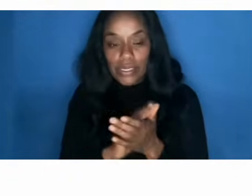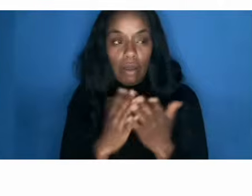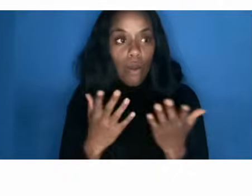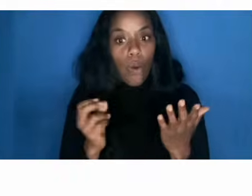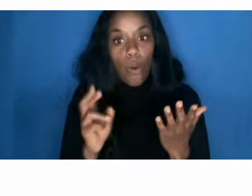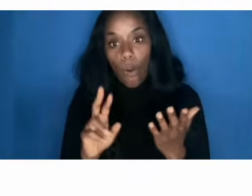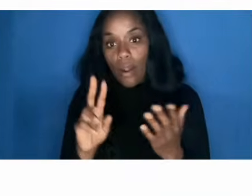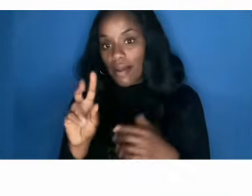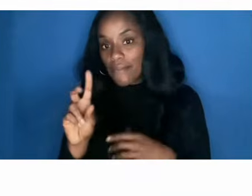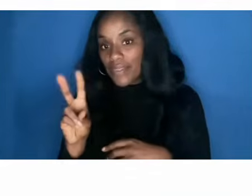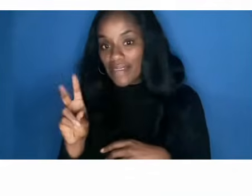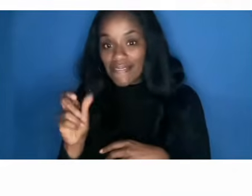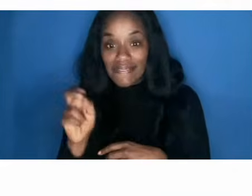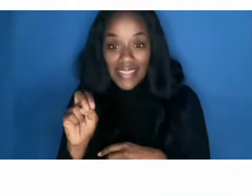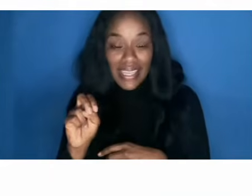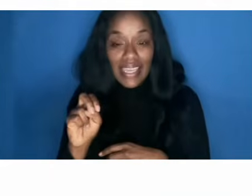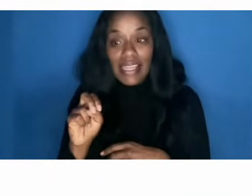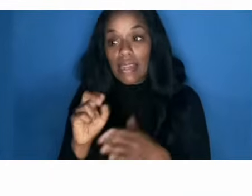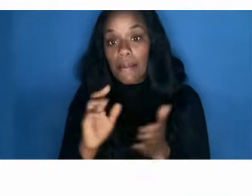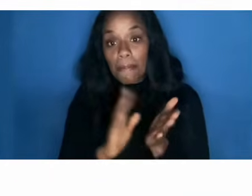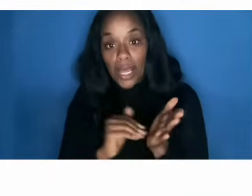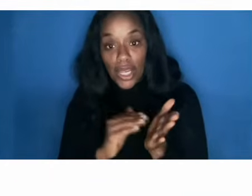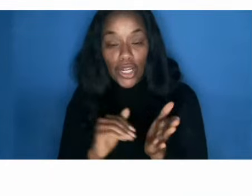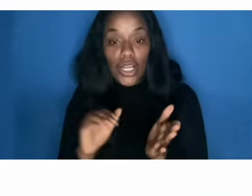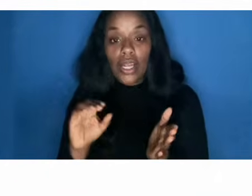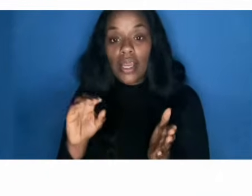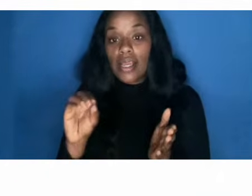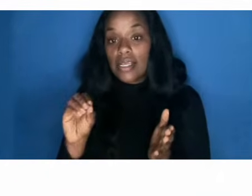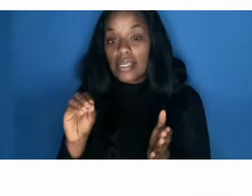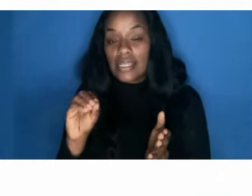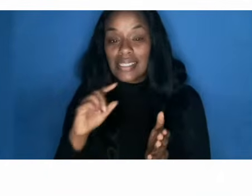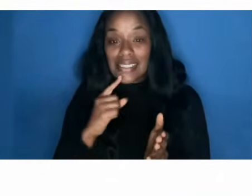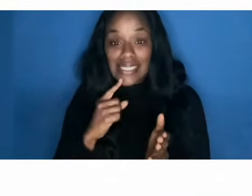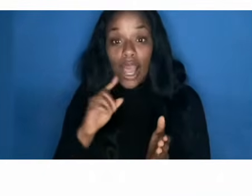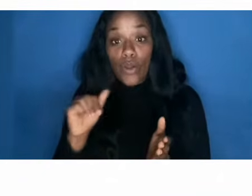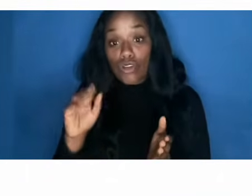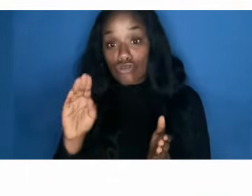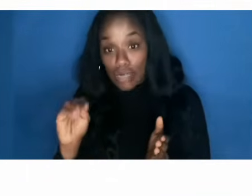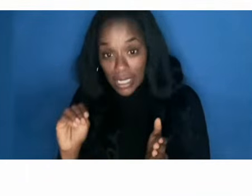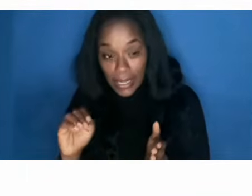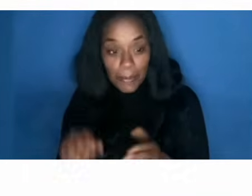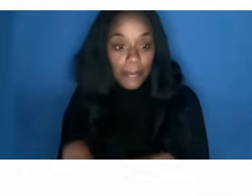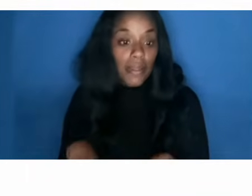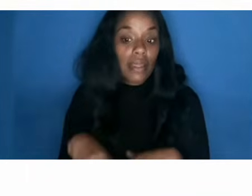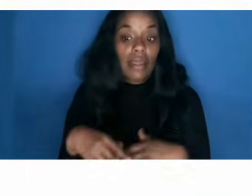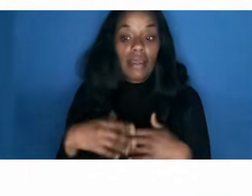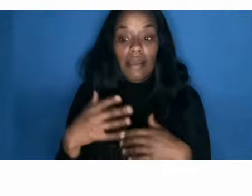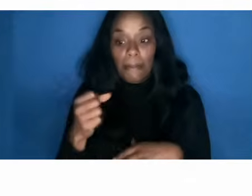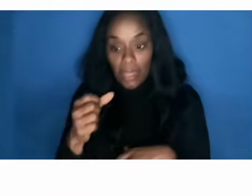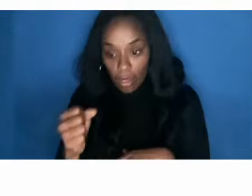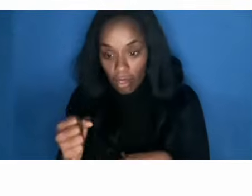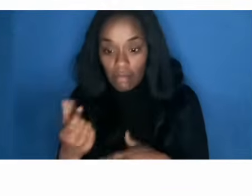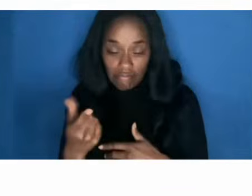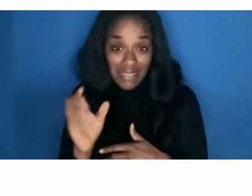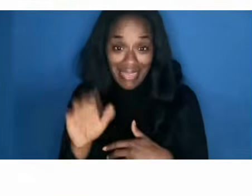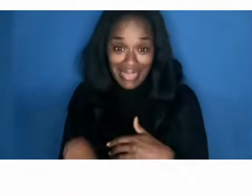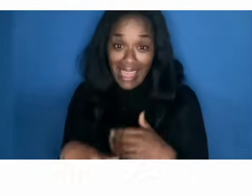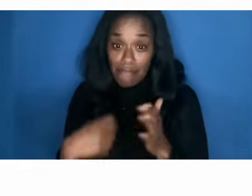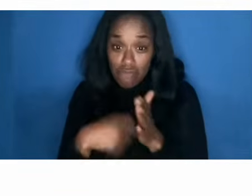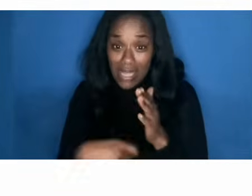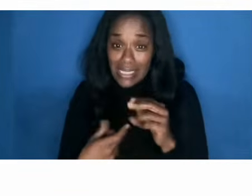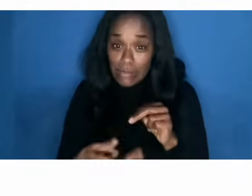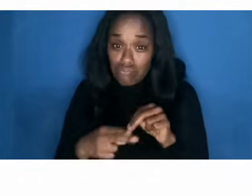vegan butter and sour cream and yogurt and milk. Like, yes, that can definitely add up very